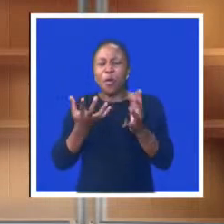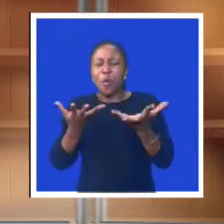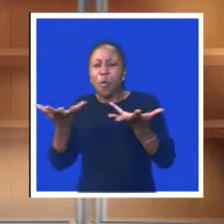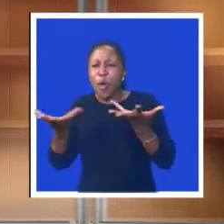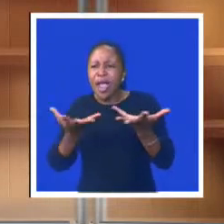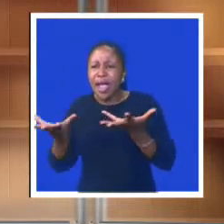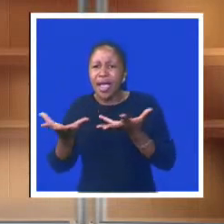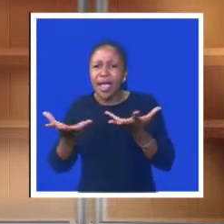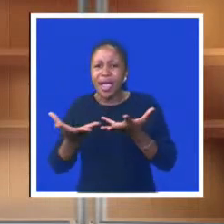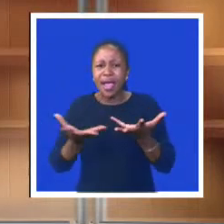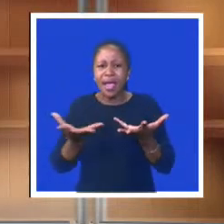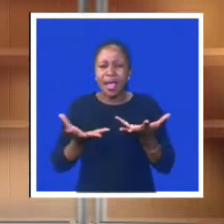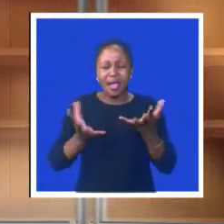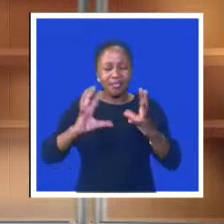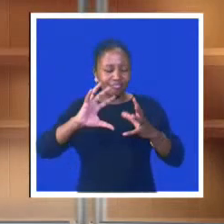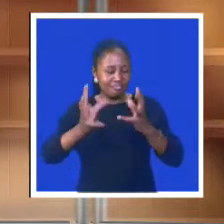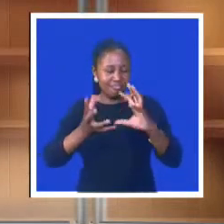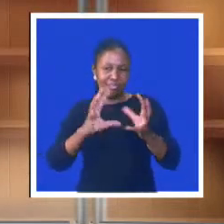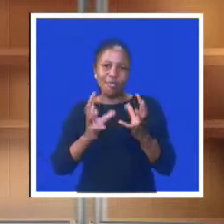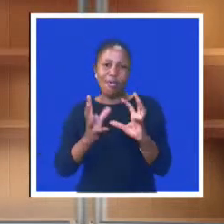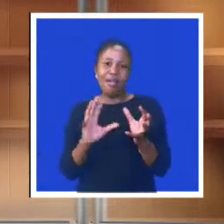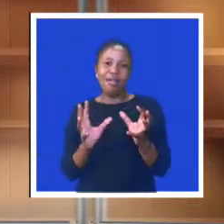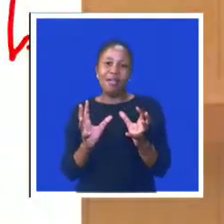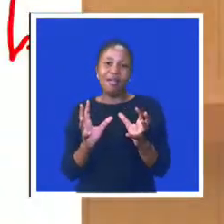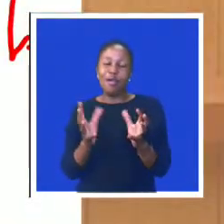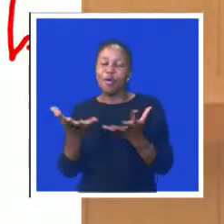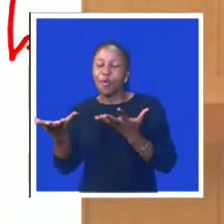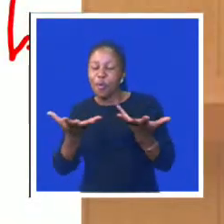ball? Where is the ball?